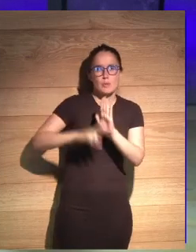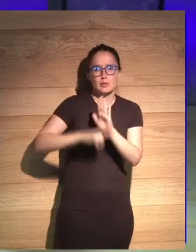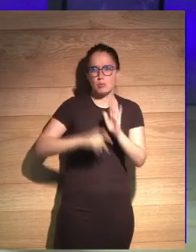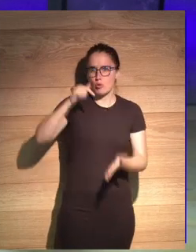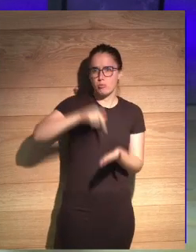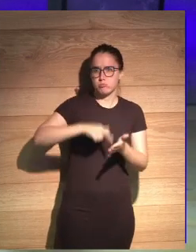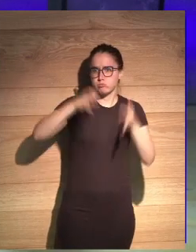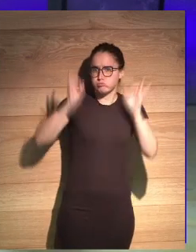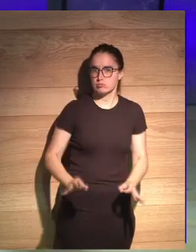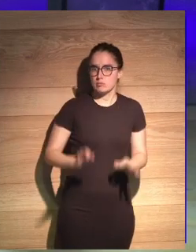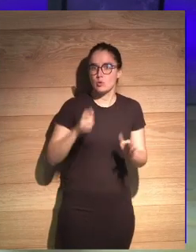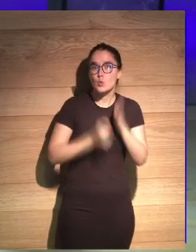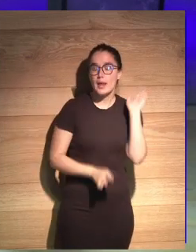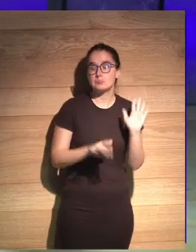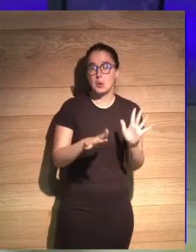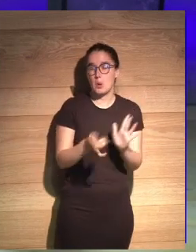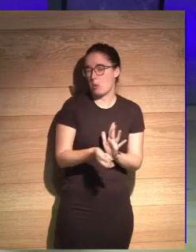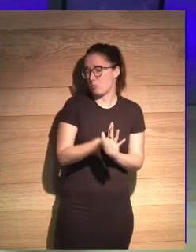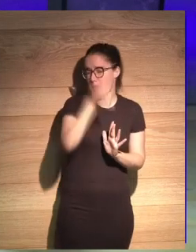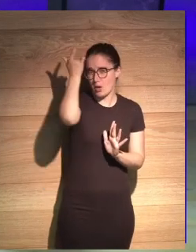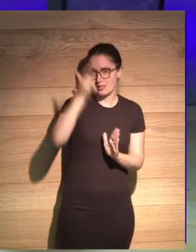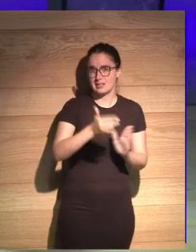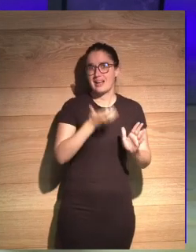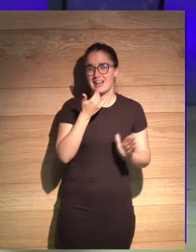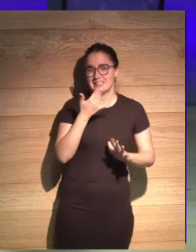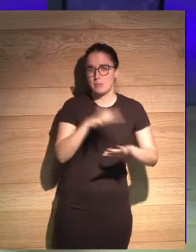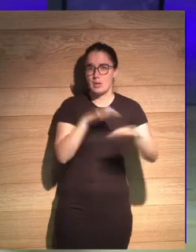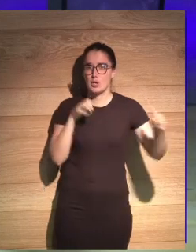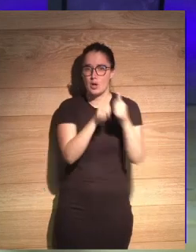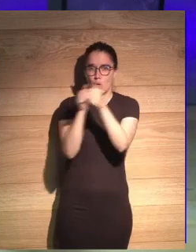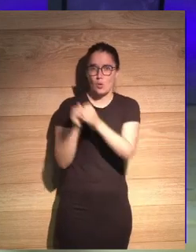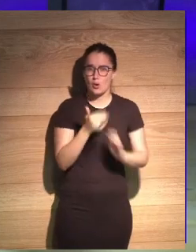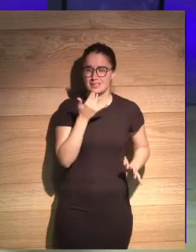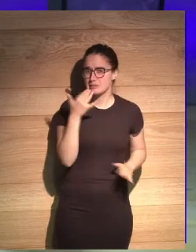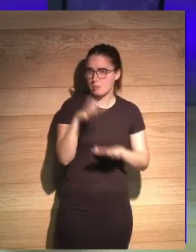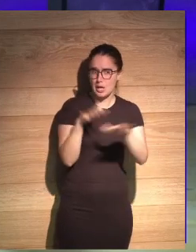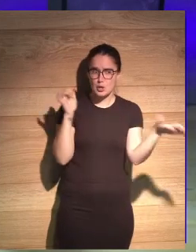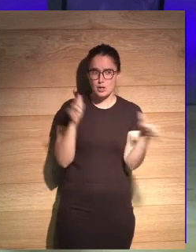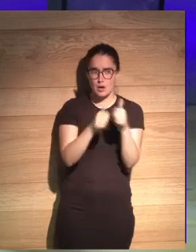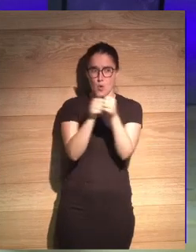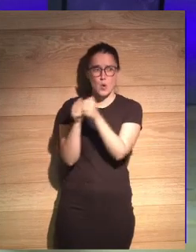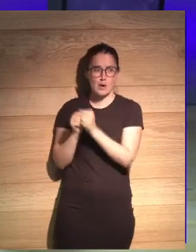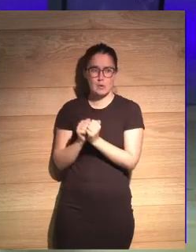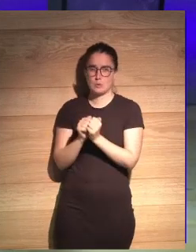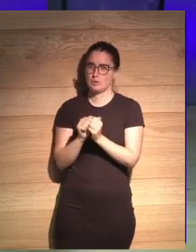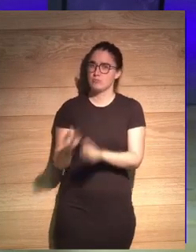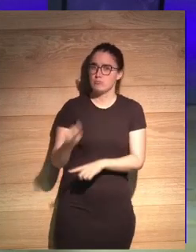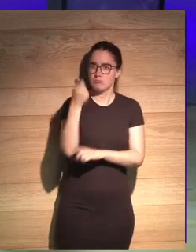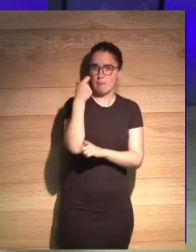is very specific, and it's true that it doesn't have an easy mode. Most of the games that we see on the